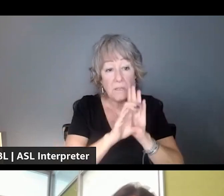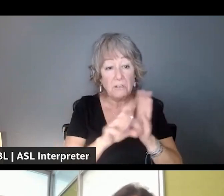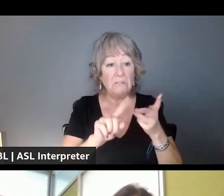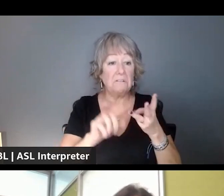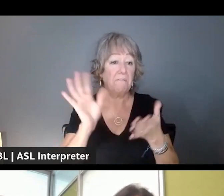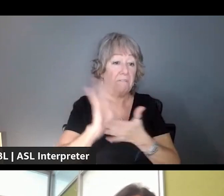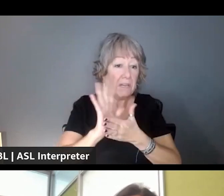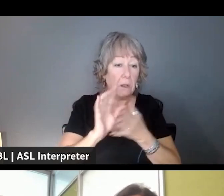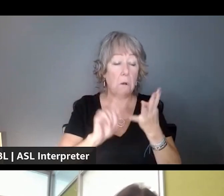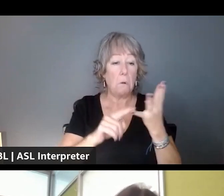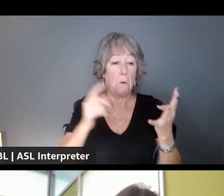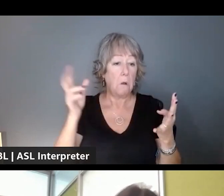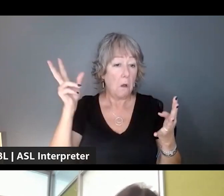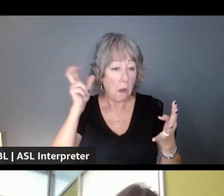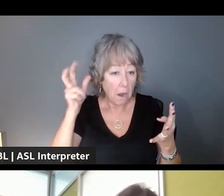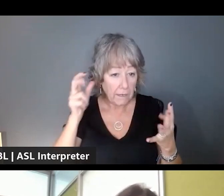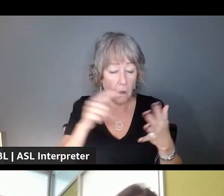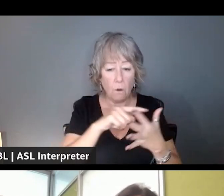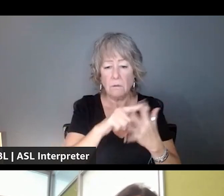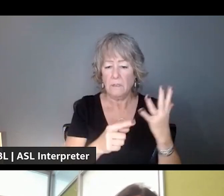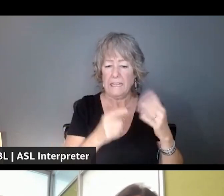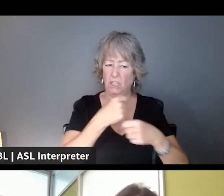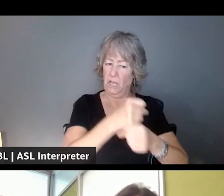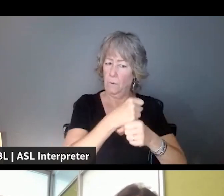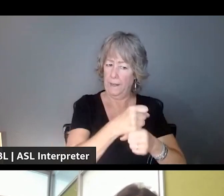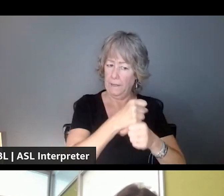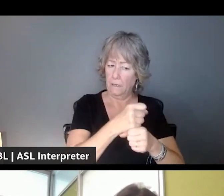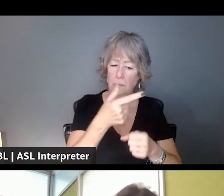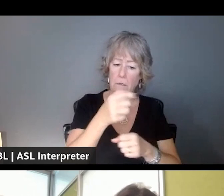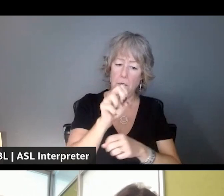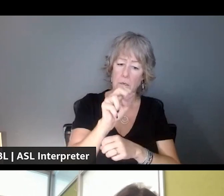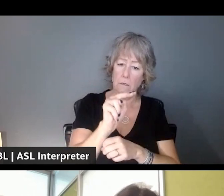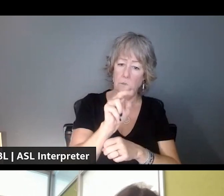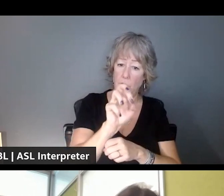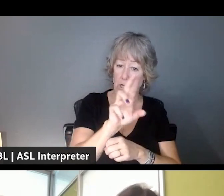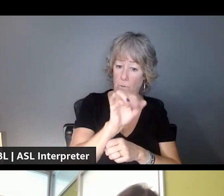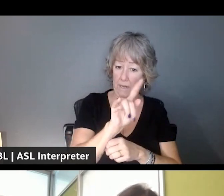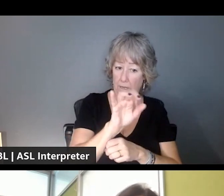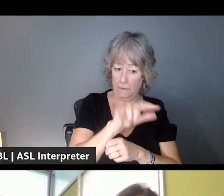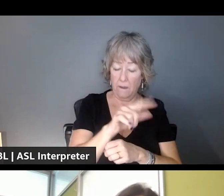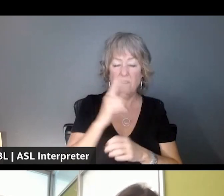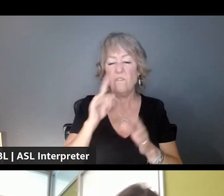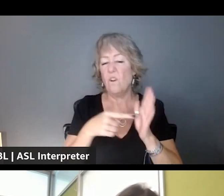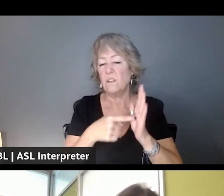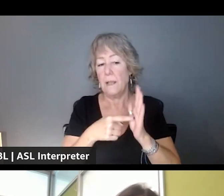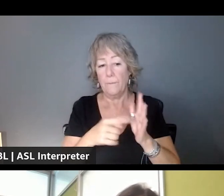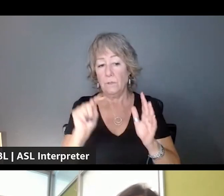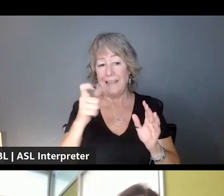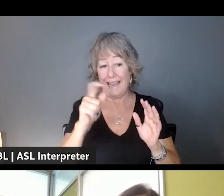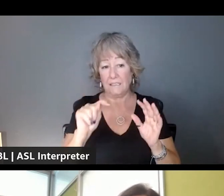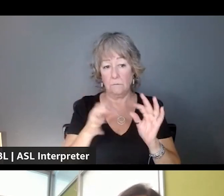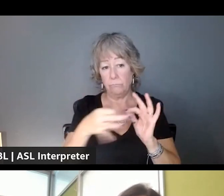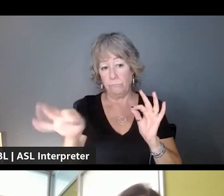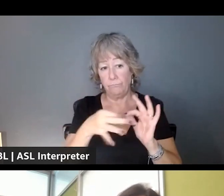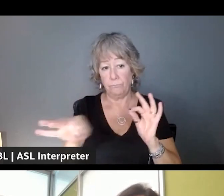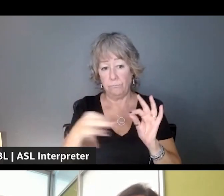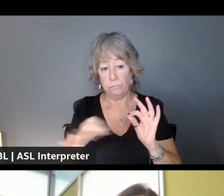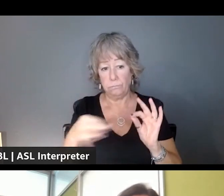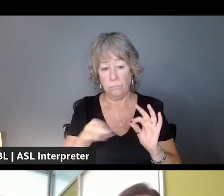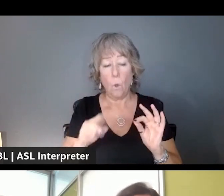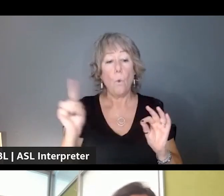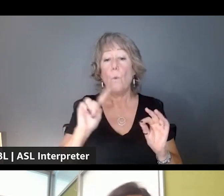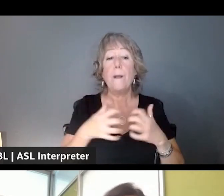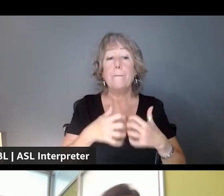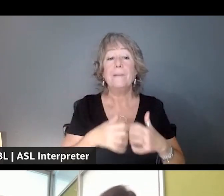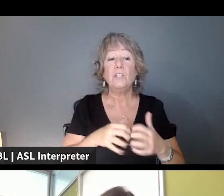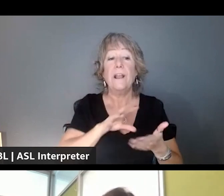audio. So it's generating. Let me just take a really simple example of text. So it's generating text. So where is machine learning? So what's